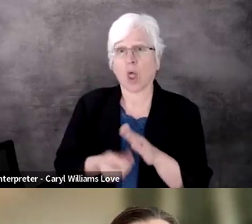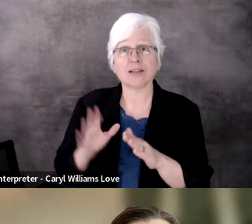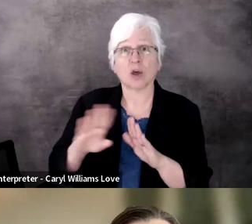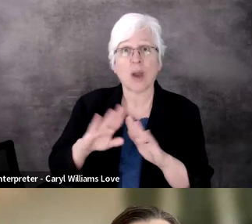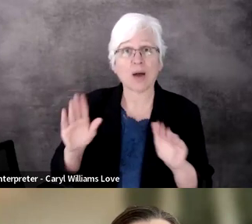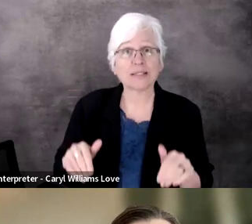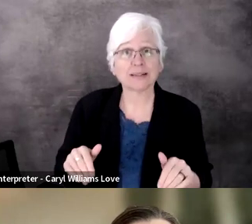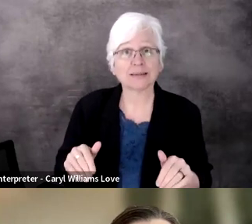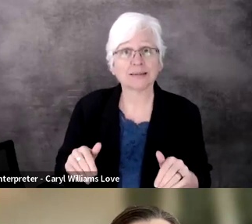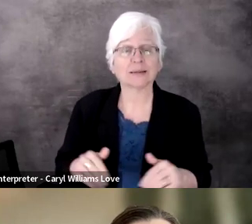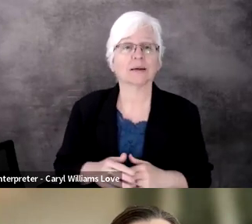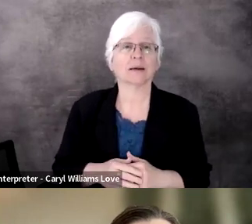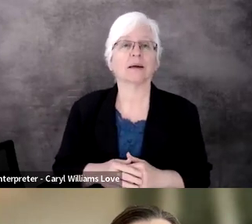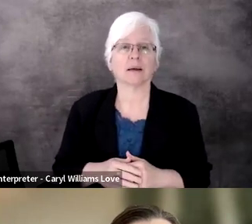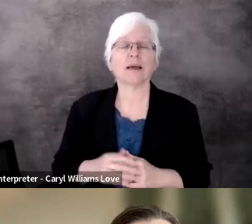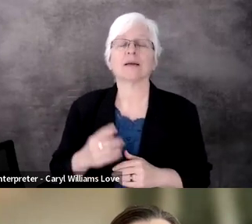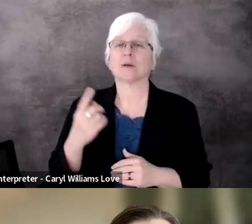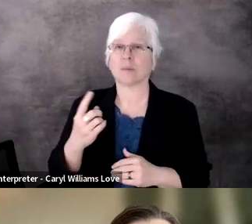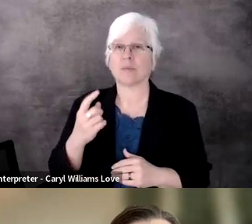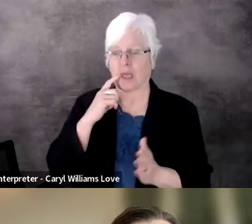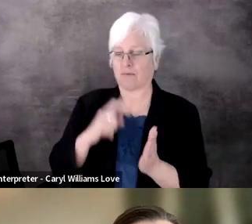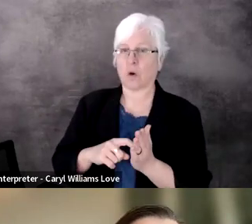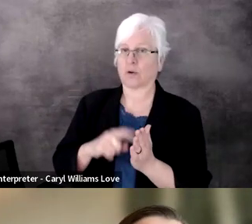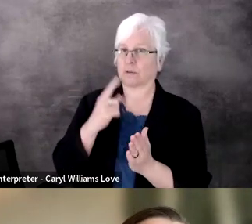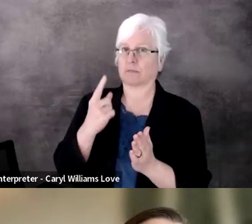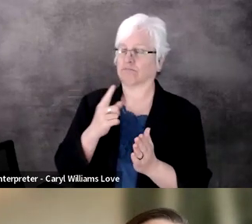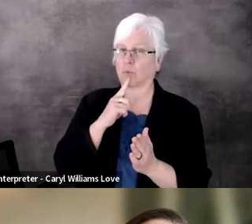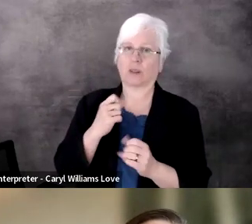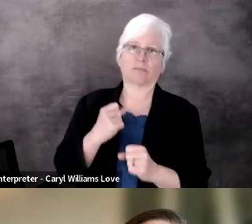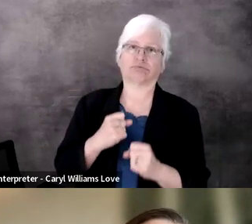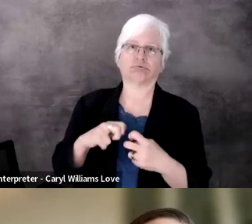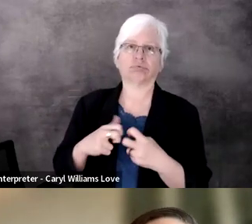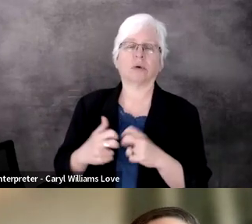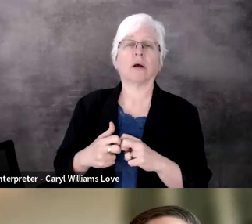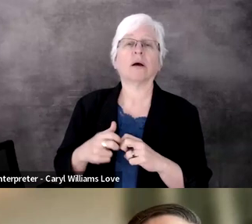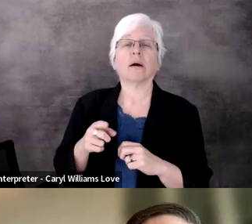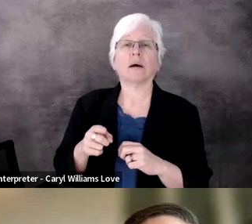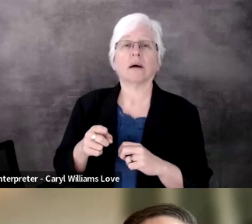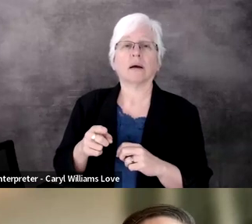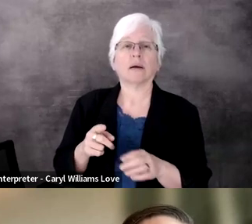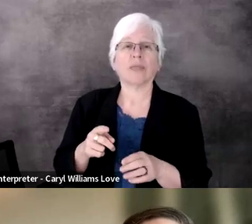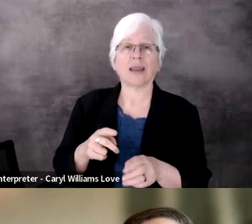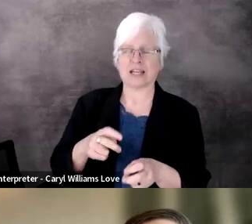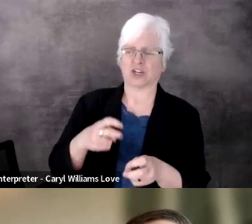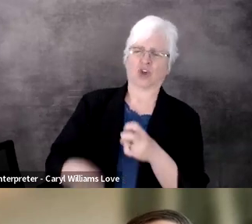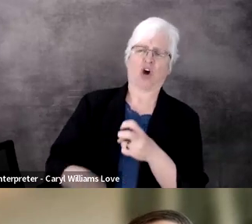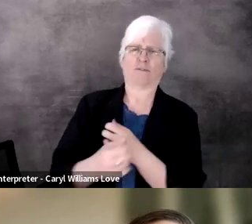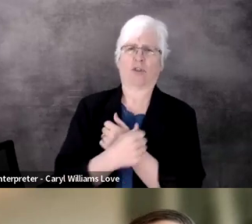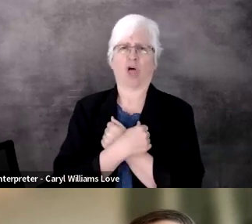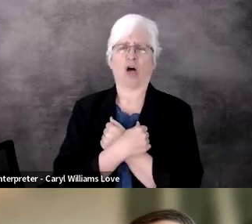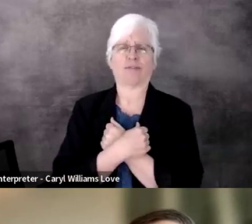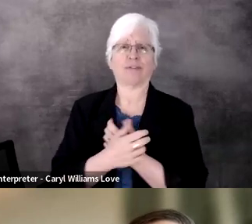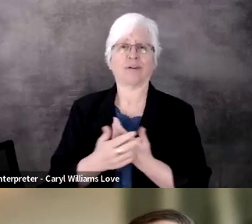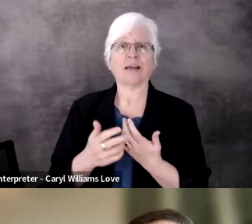always I found very problematic in this space is the professions of tough love, and